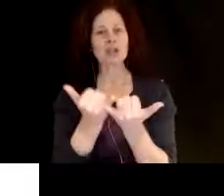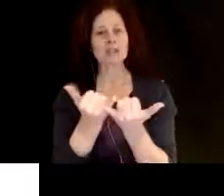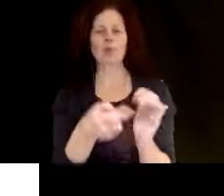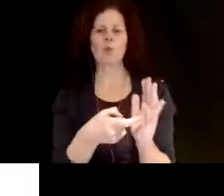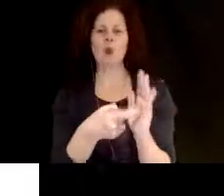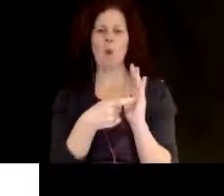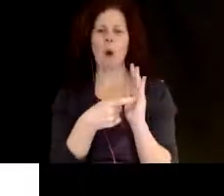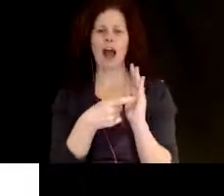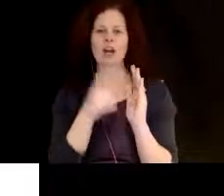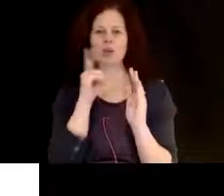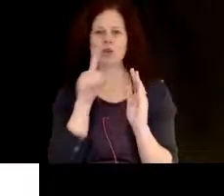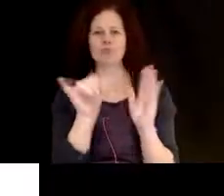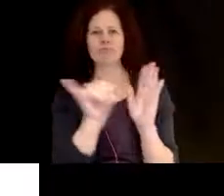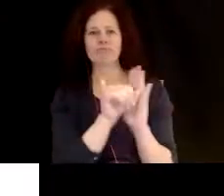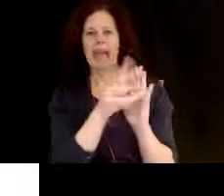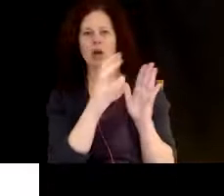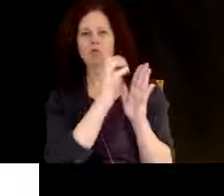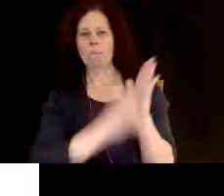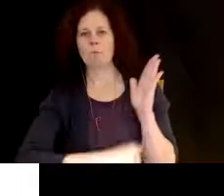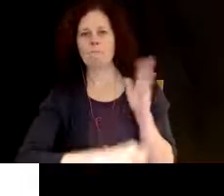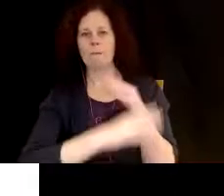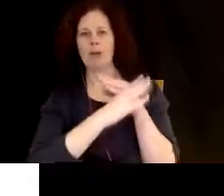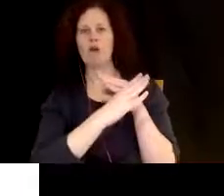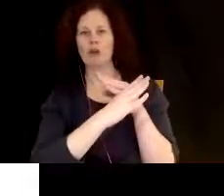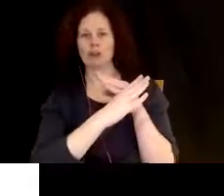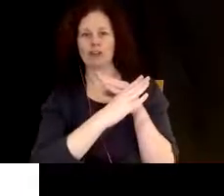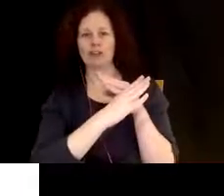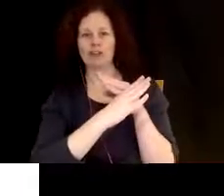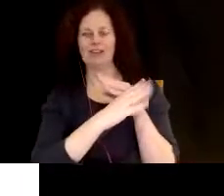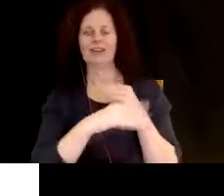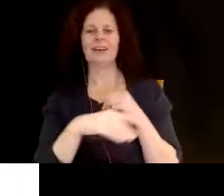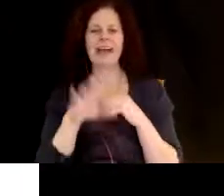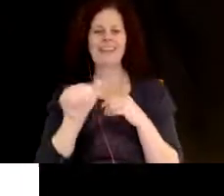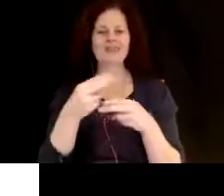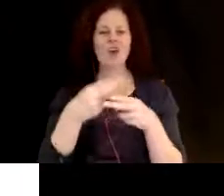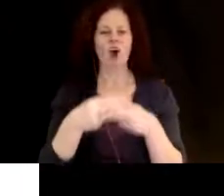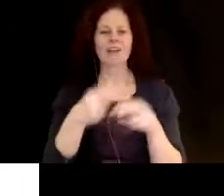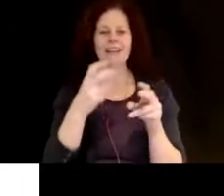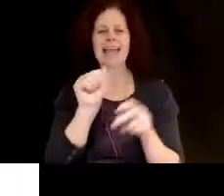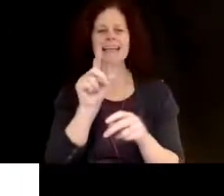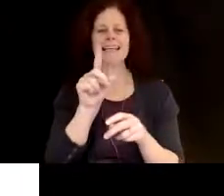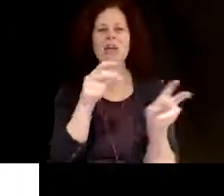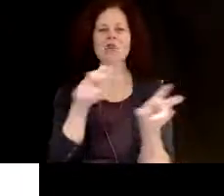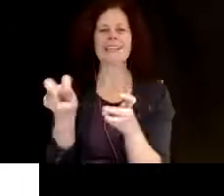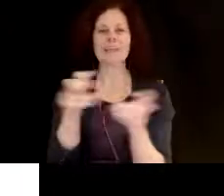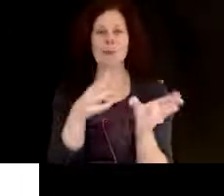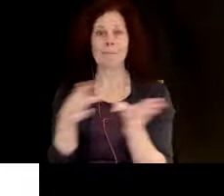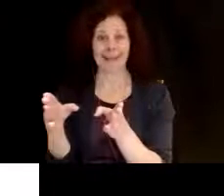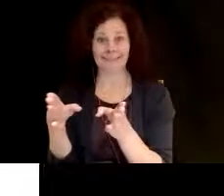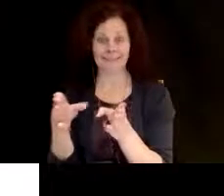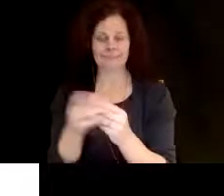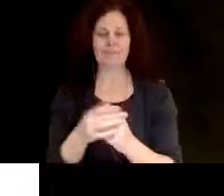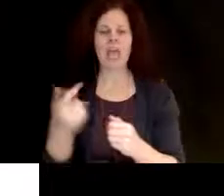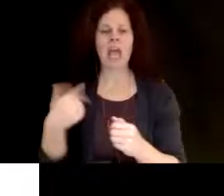removal plans for pathways called ADA transition plans. However, in our systematic evaluation of plans, we found that